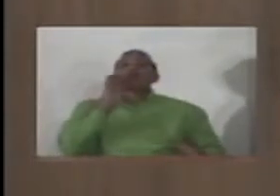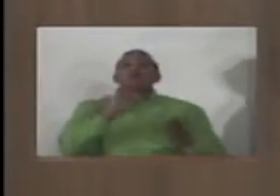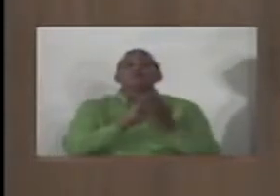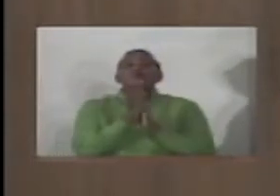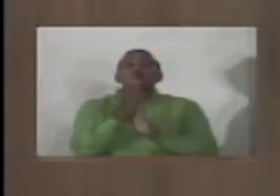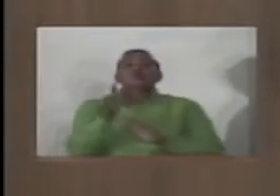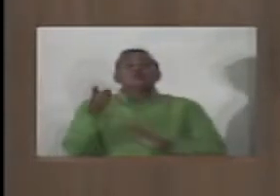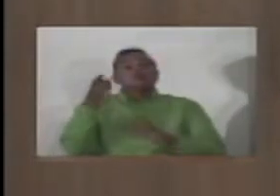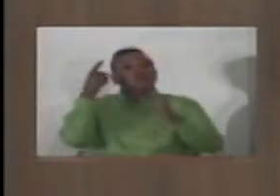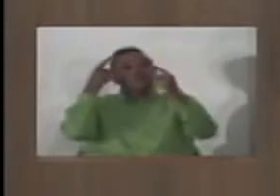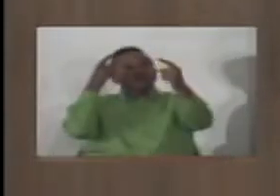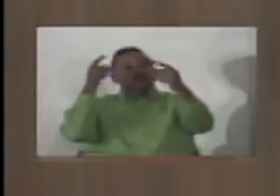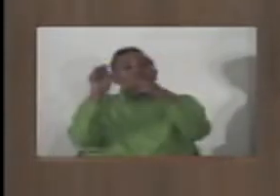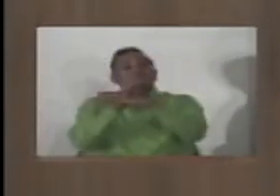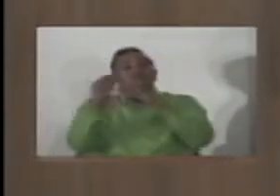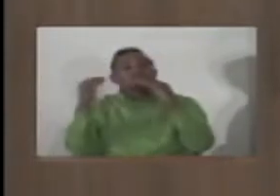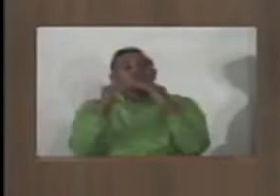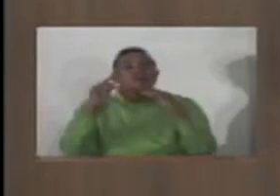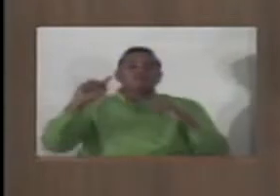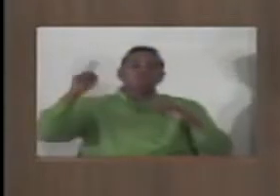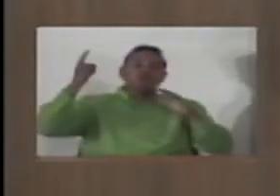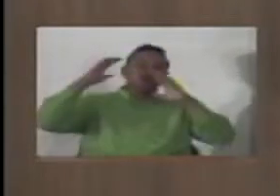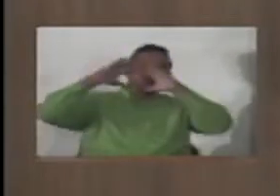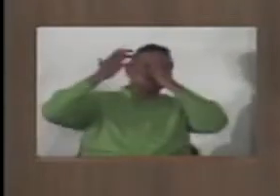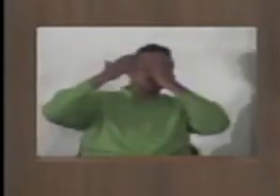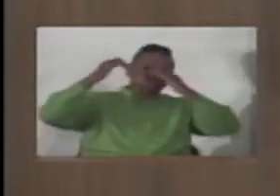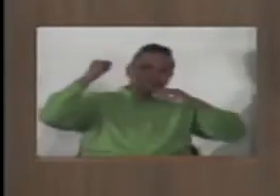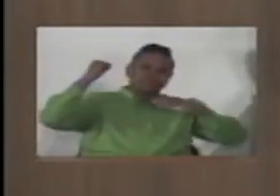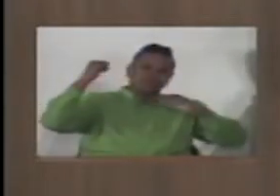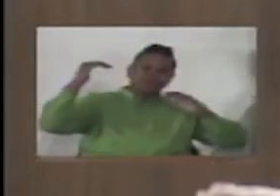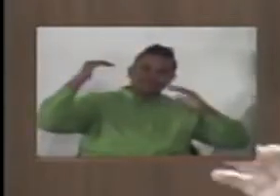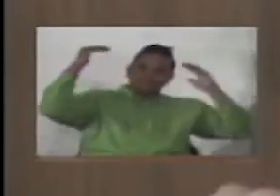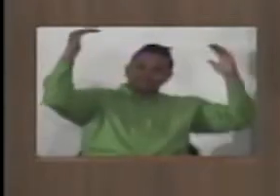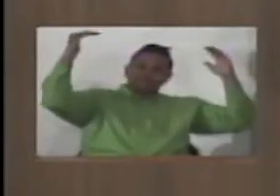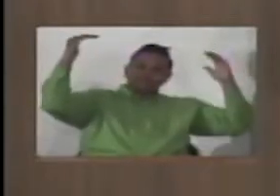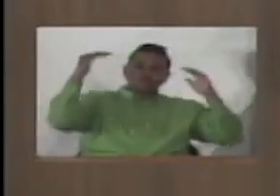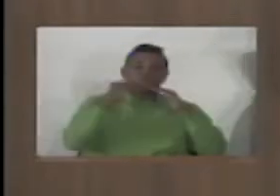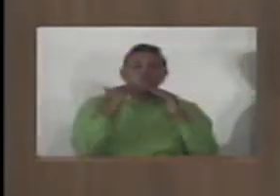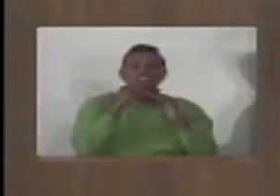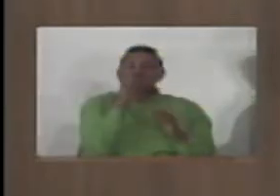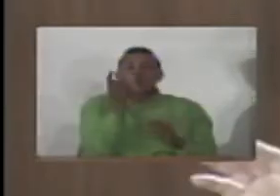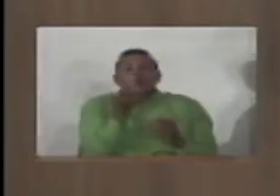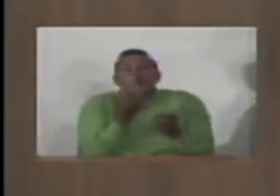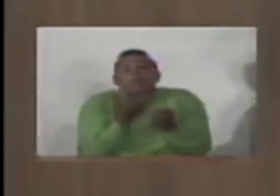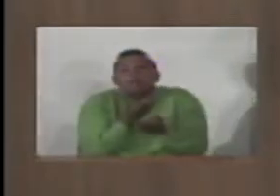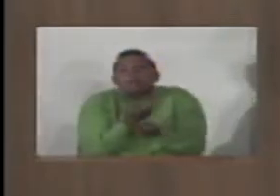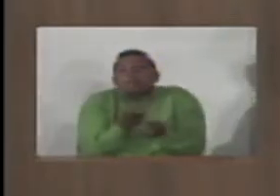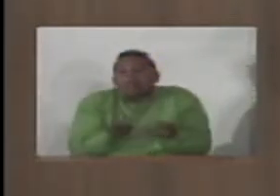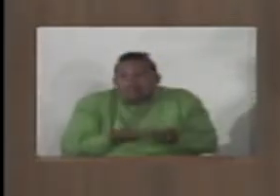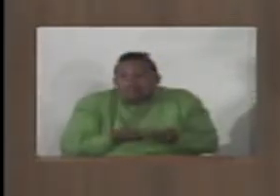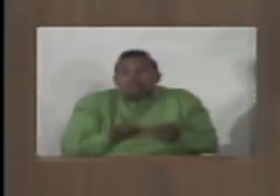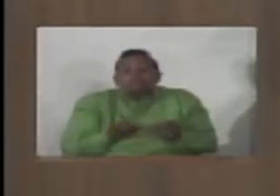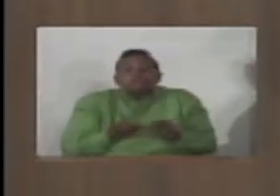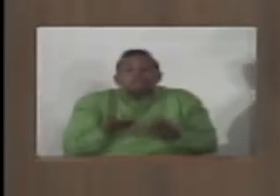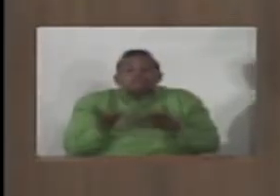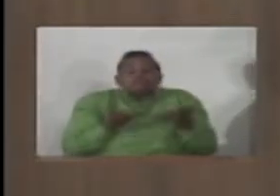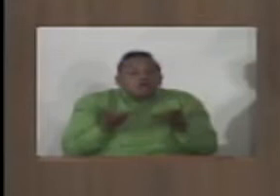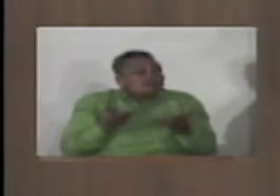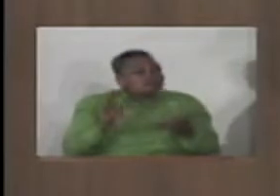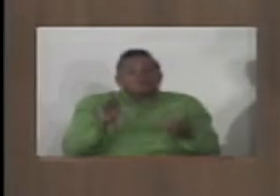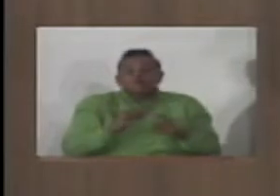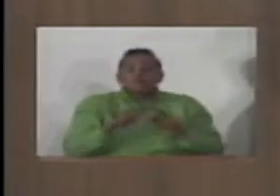of Justice: first-class justice. Not only facilities, service, but the